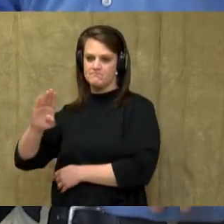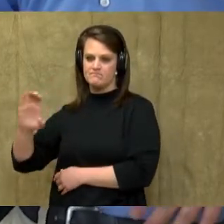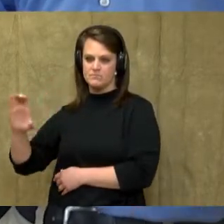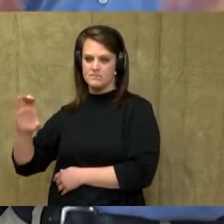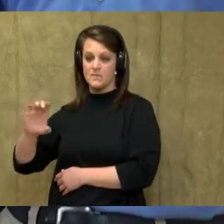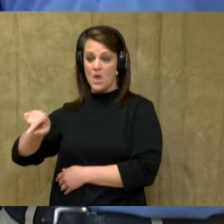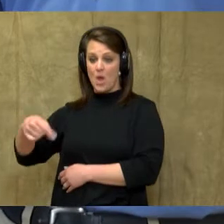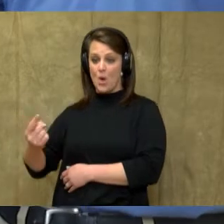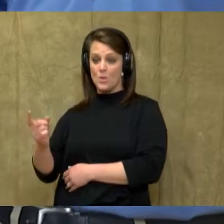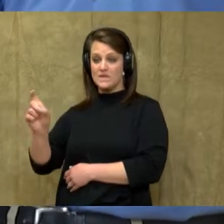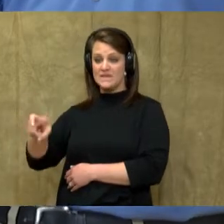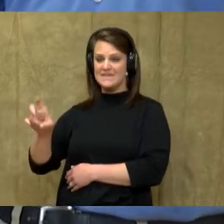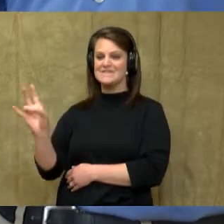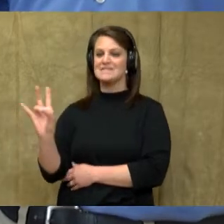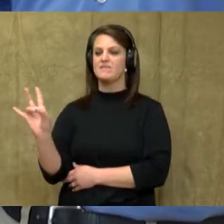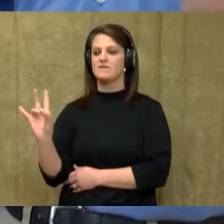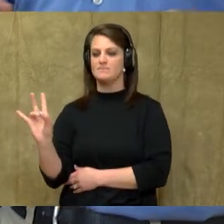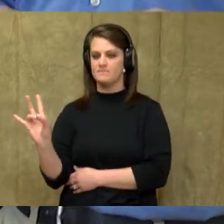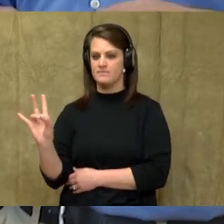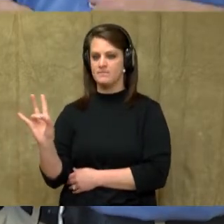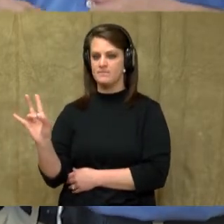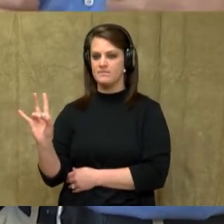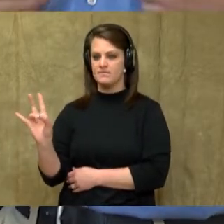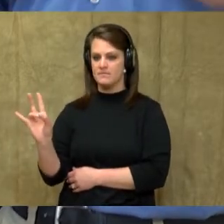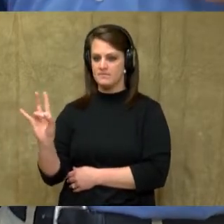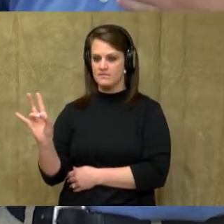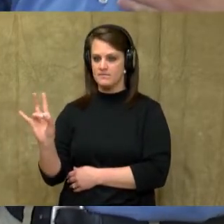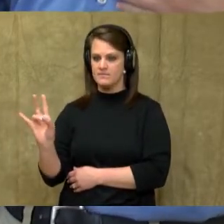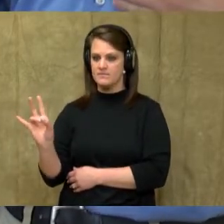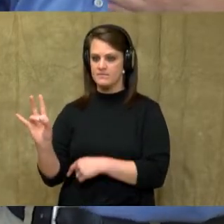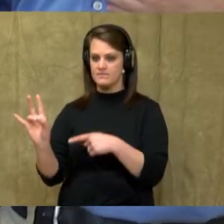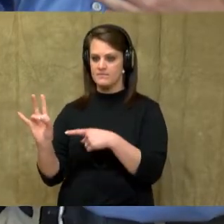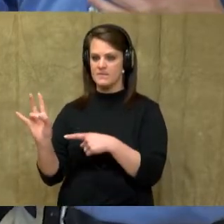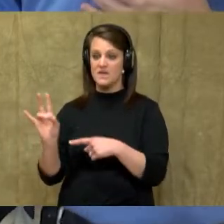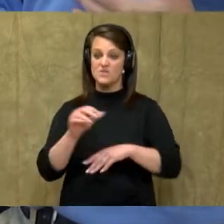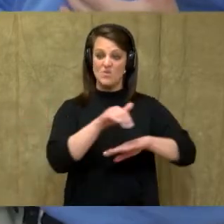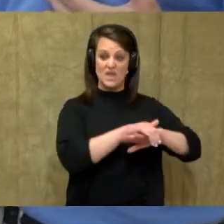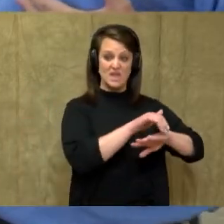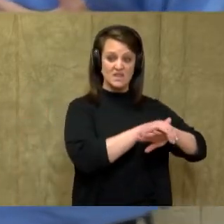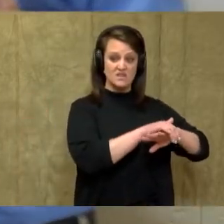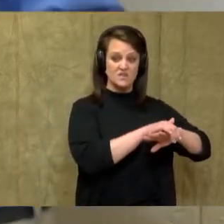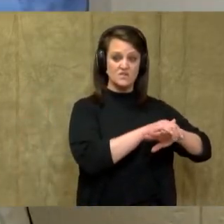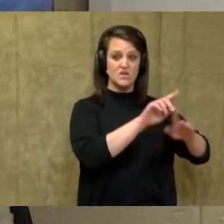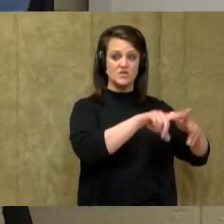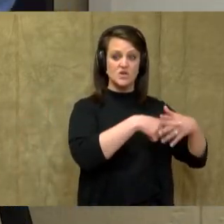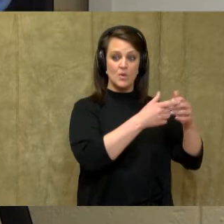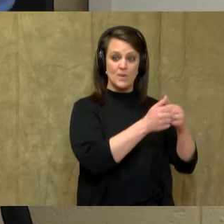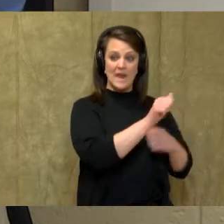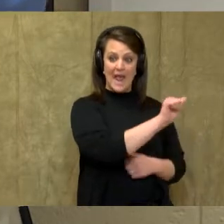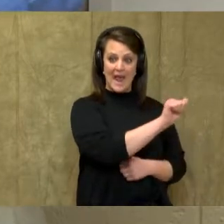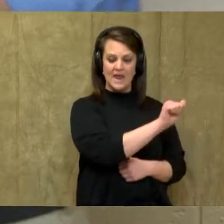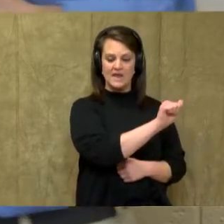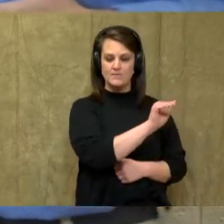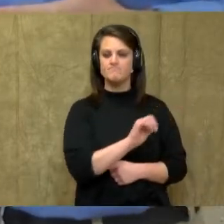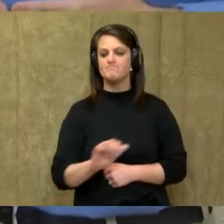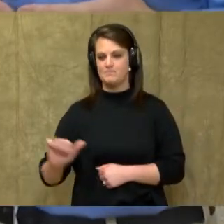only need 7. So just like with the English alphabet, we begin with